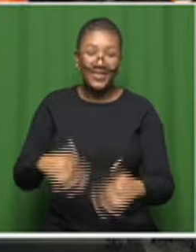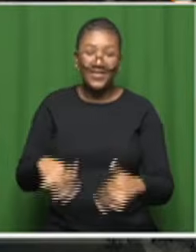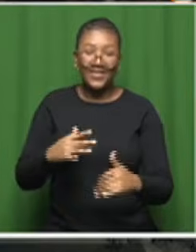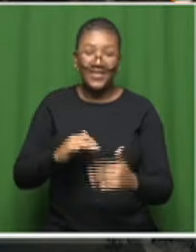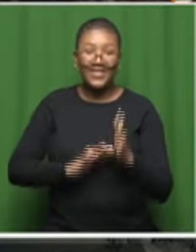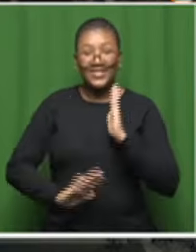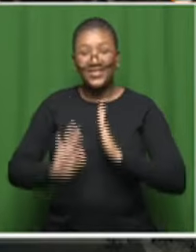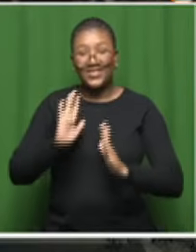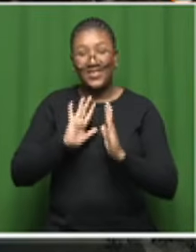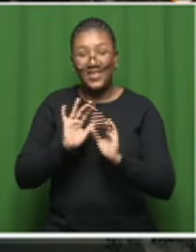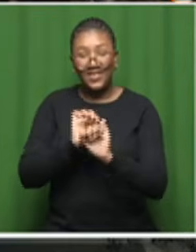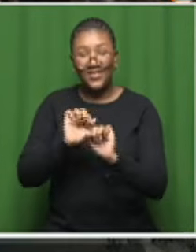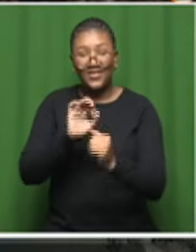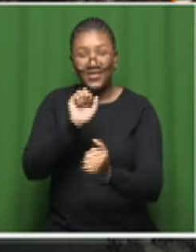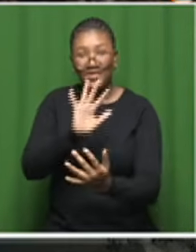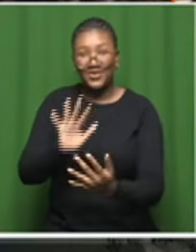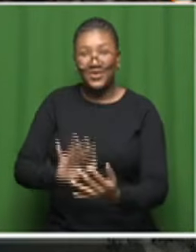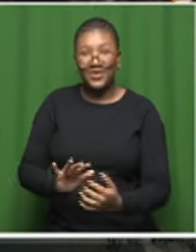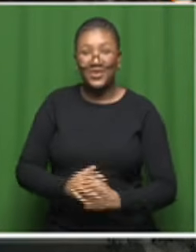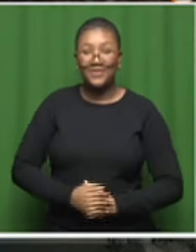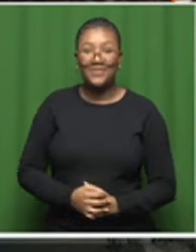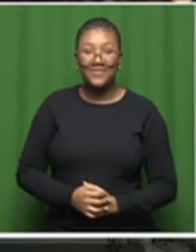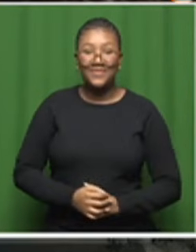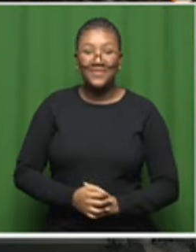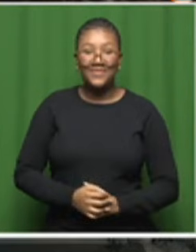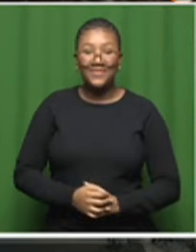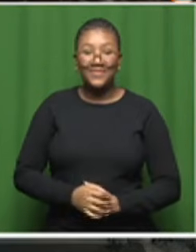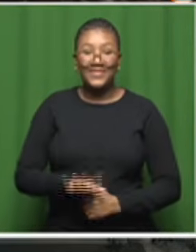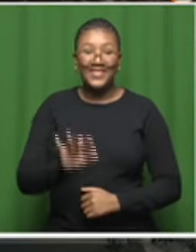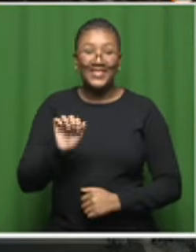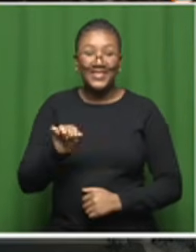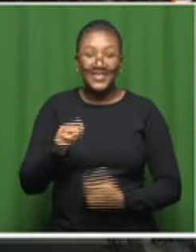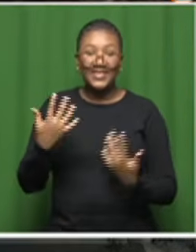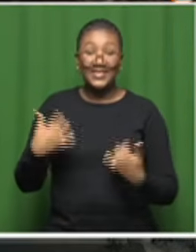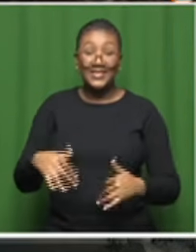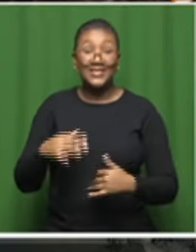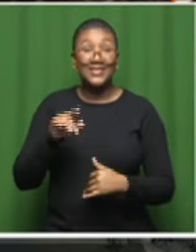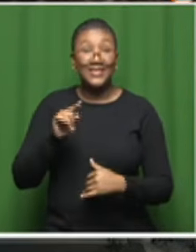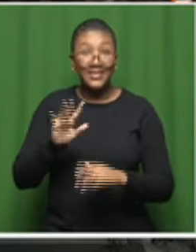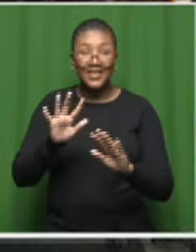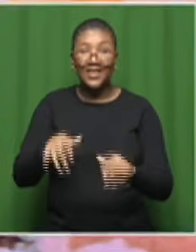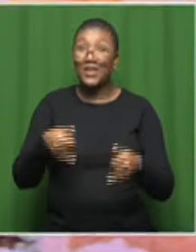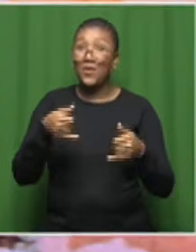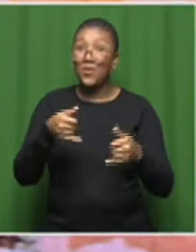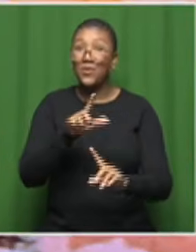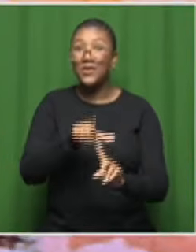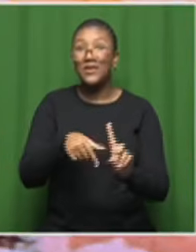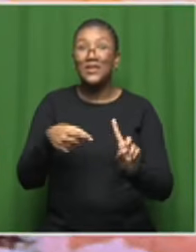your story. This morning, we're in conversation with award-winning Zambian visual